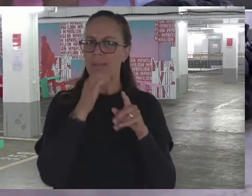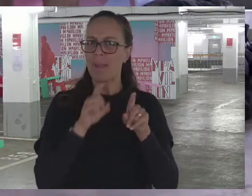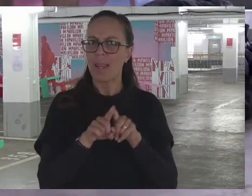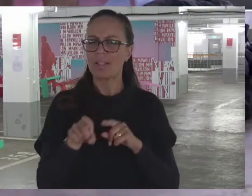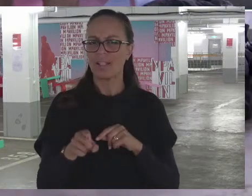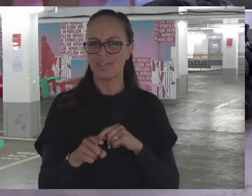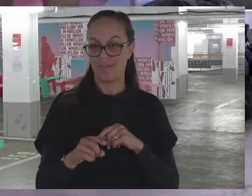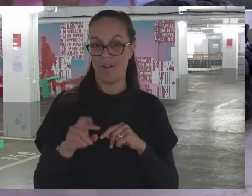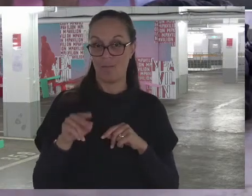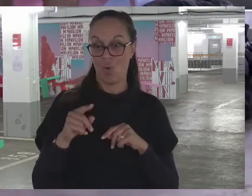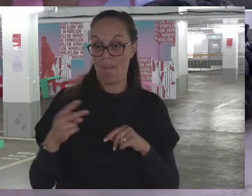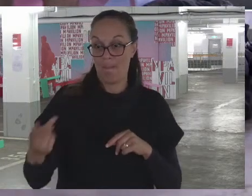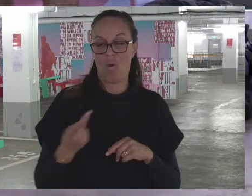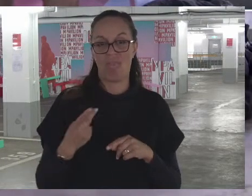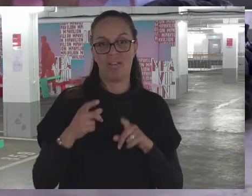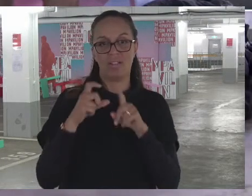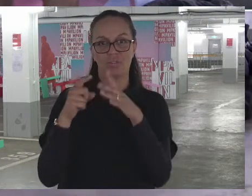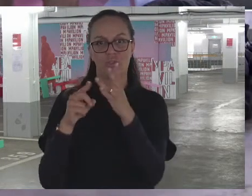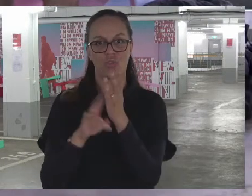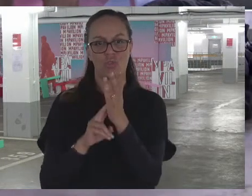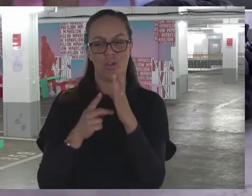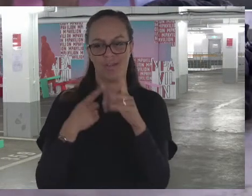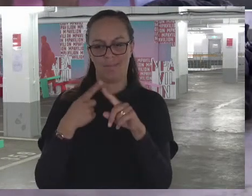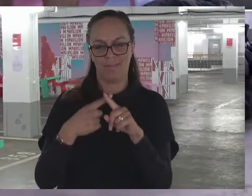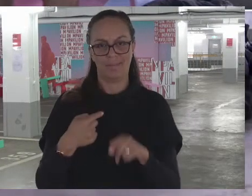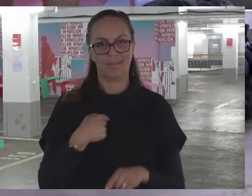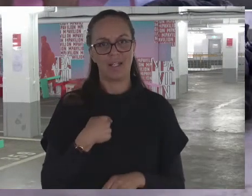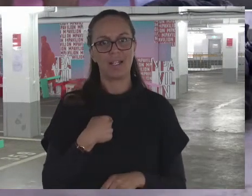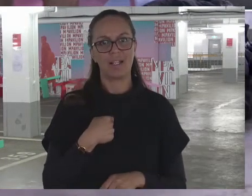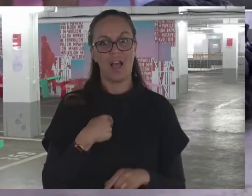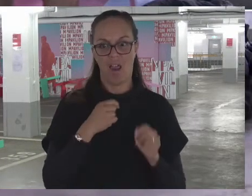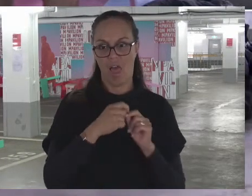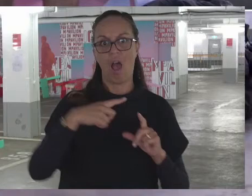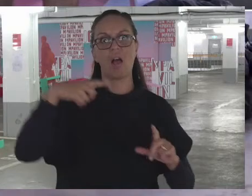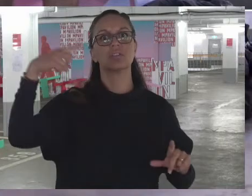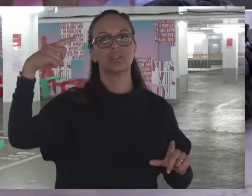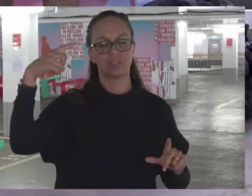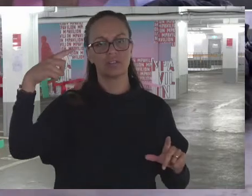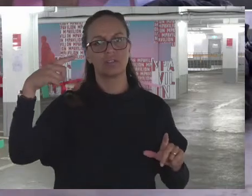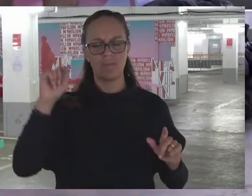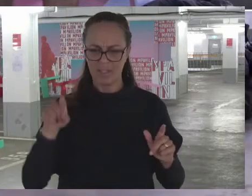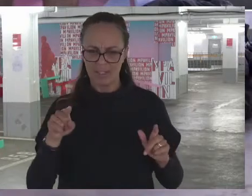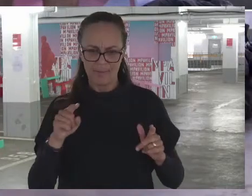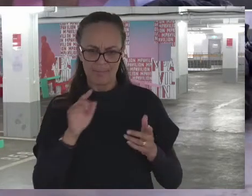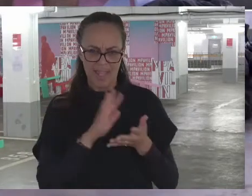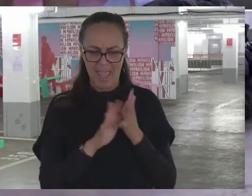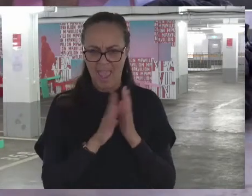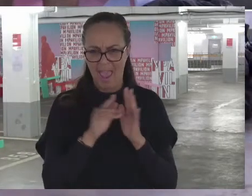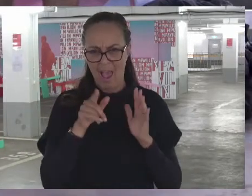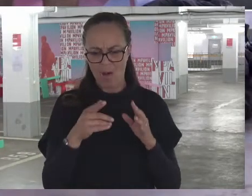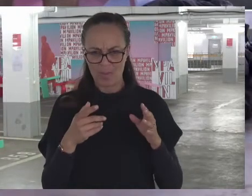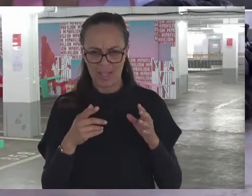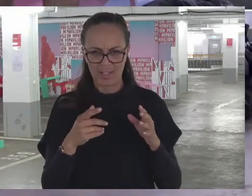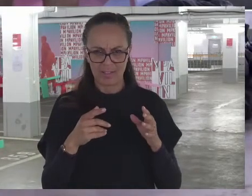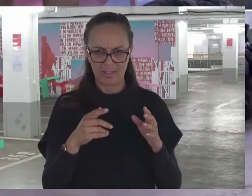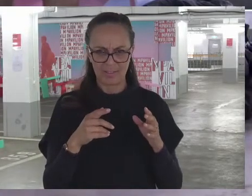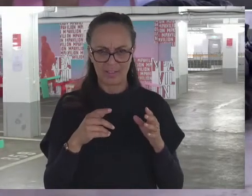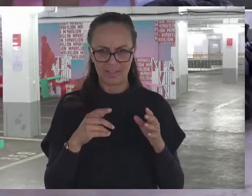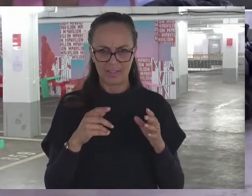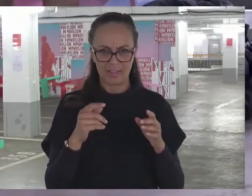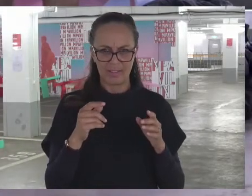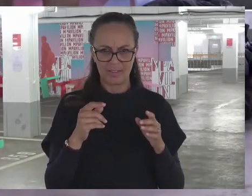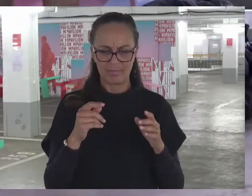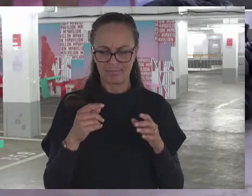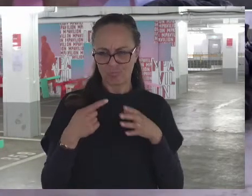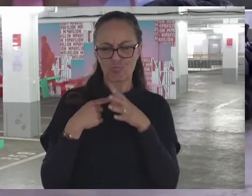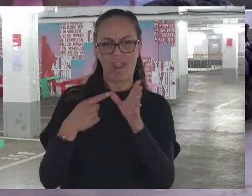both Donna and I in this large-scale thing, but the way that it interacts with the dichroics. So in the morning, the sun is beaming